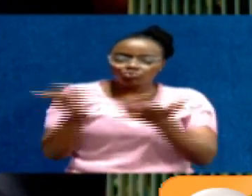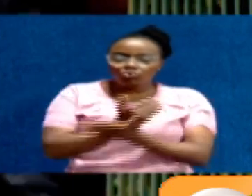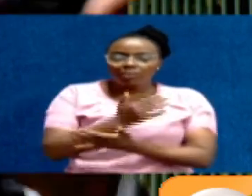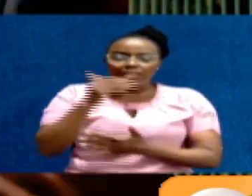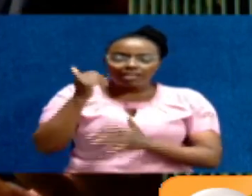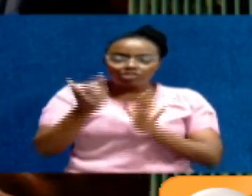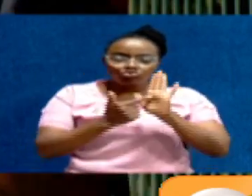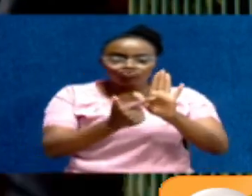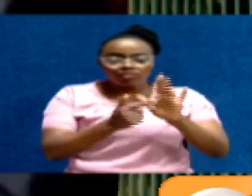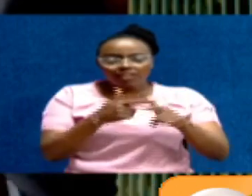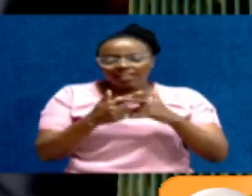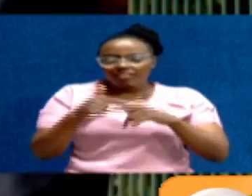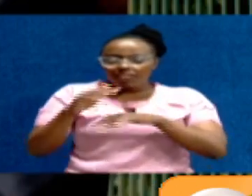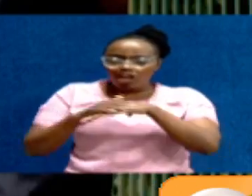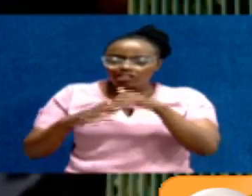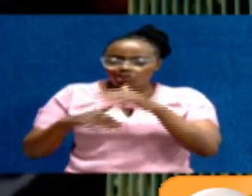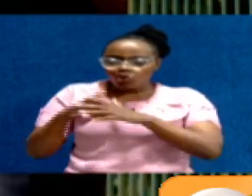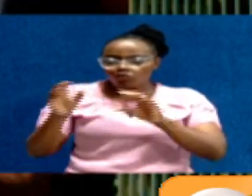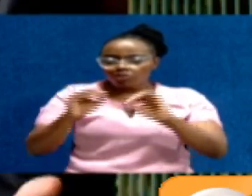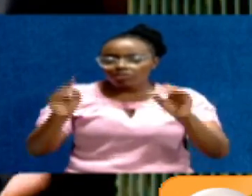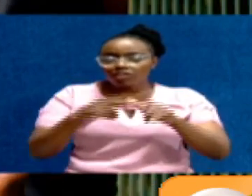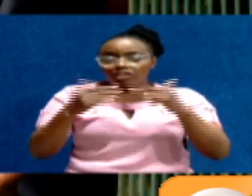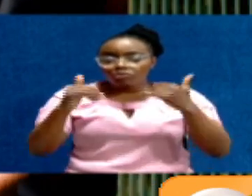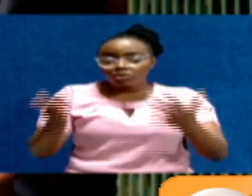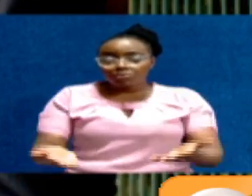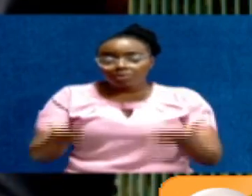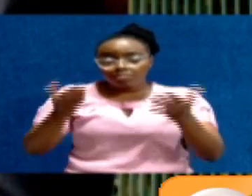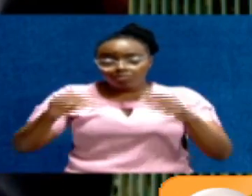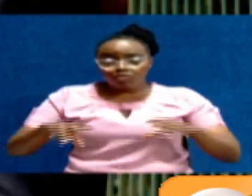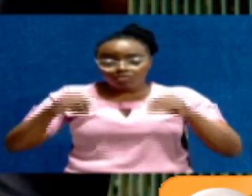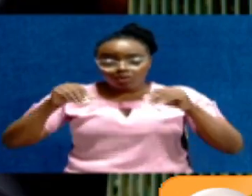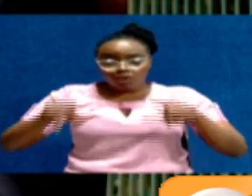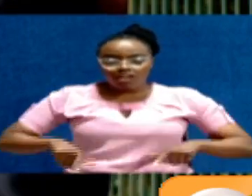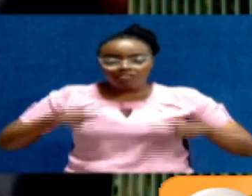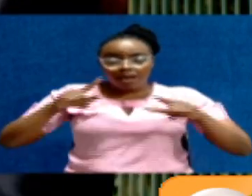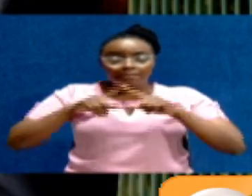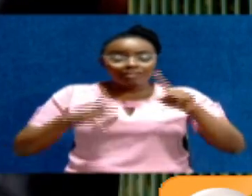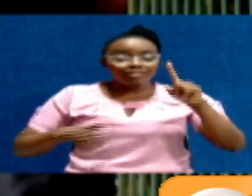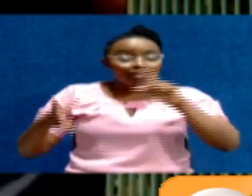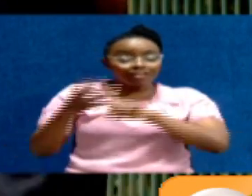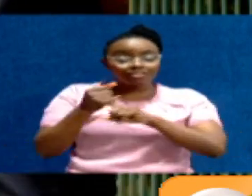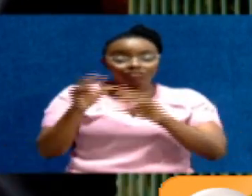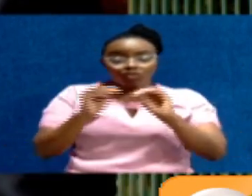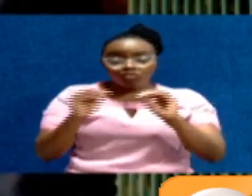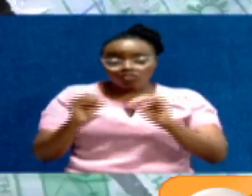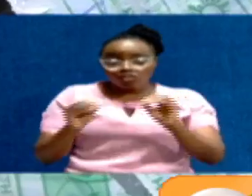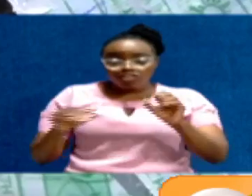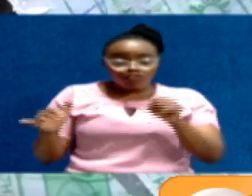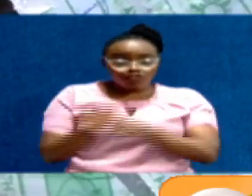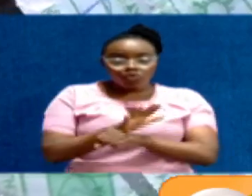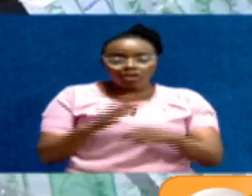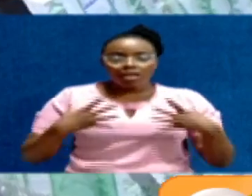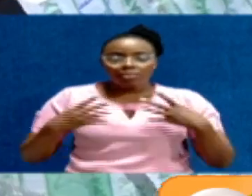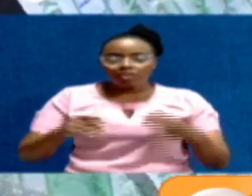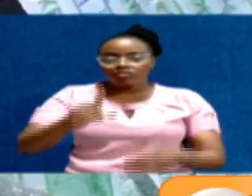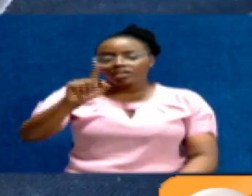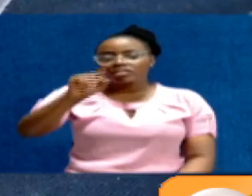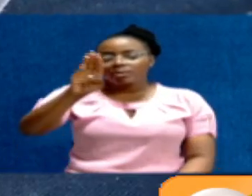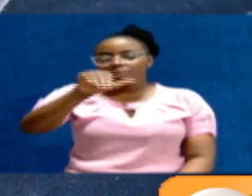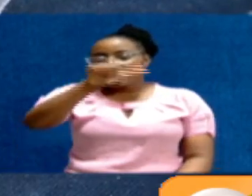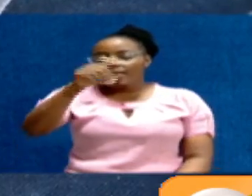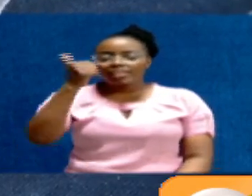symptoms and remove the discomfort and probably improve the quality of life without ever achieving, ultimate cure. TB,